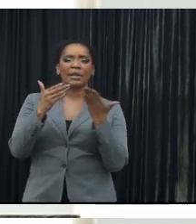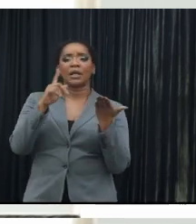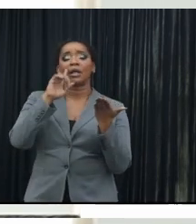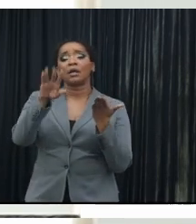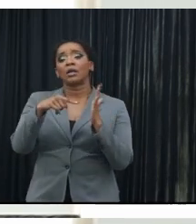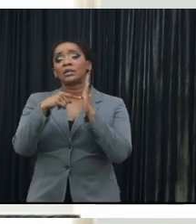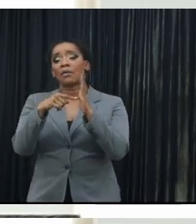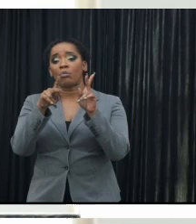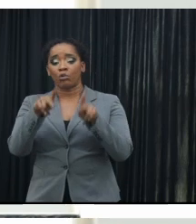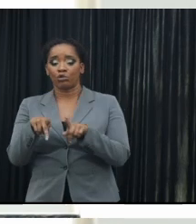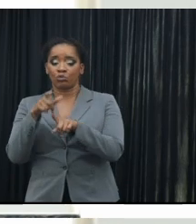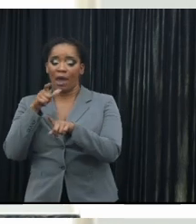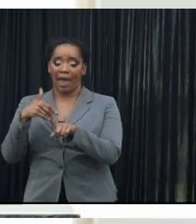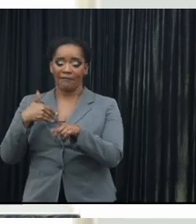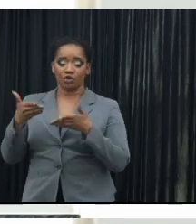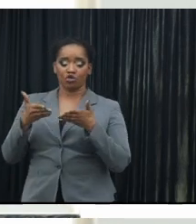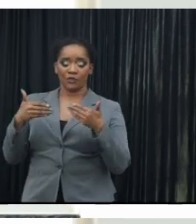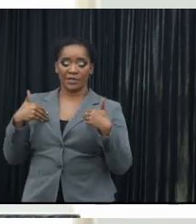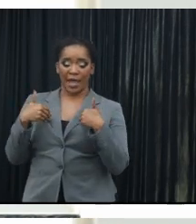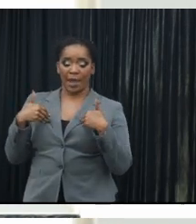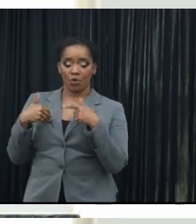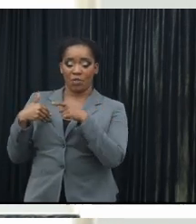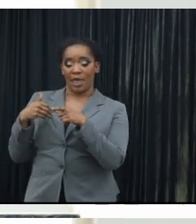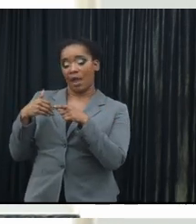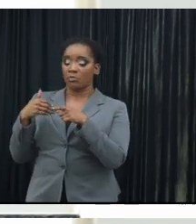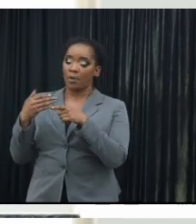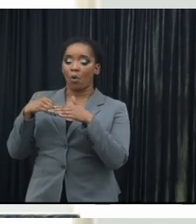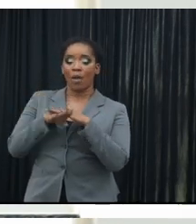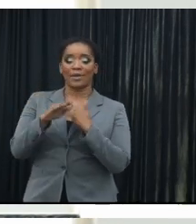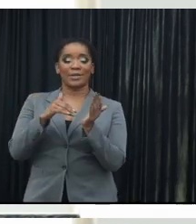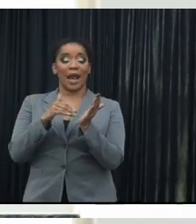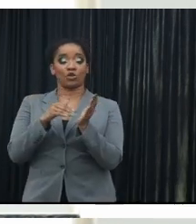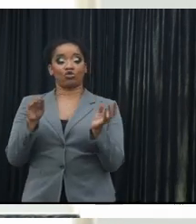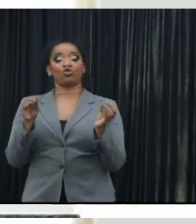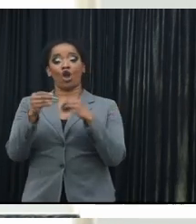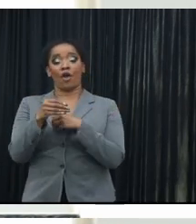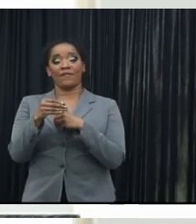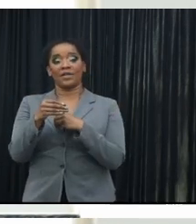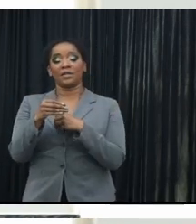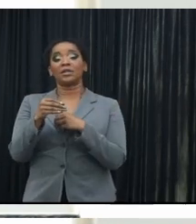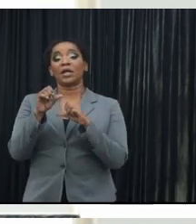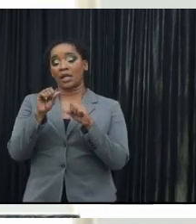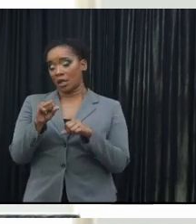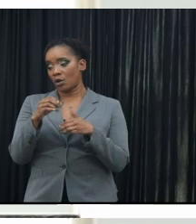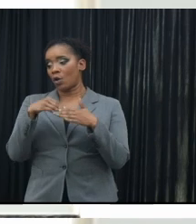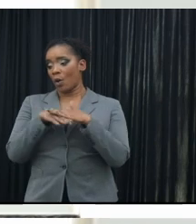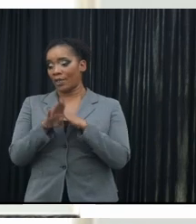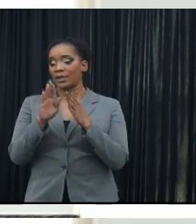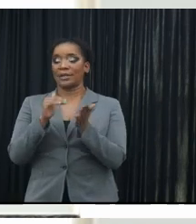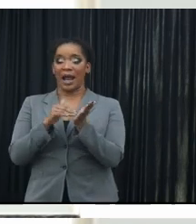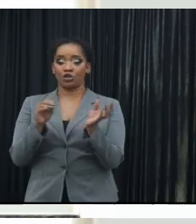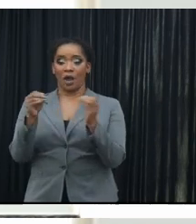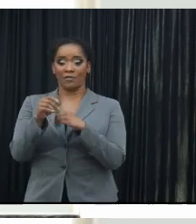who has a service animal, that person is at a doctor's office. They would be able to go to the doctor's office, but what about in a surgery